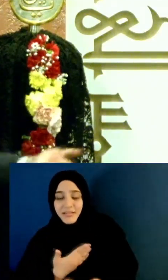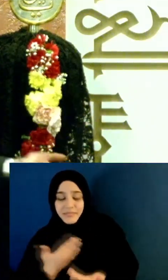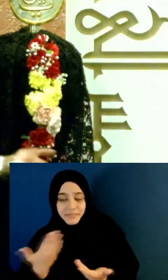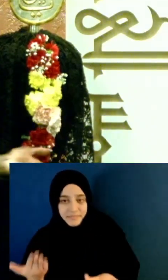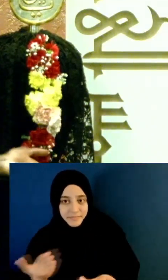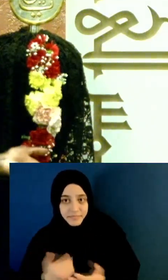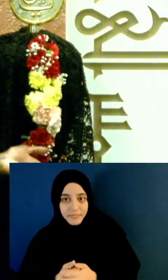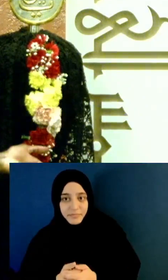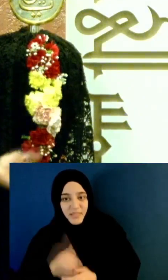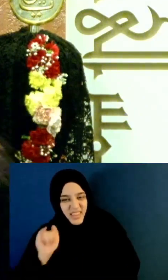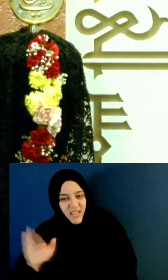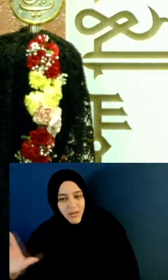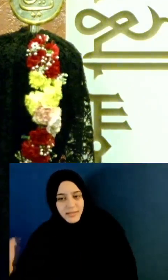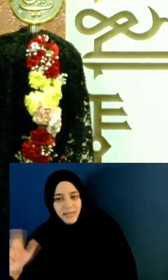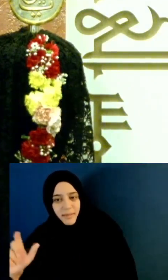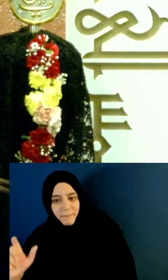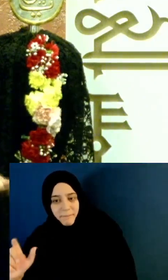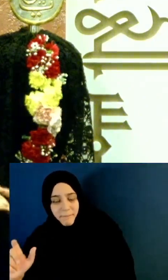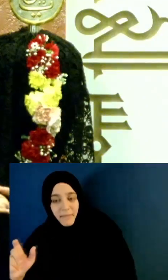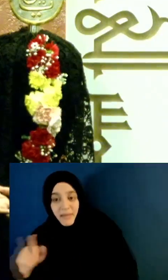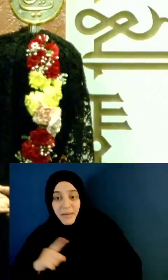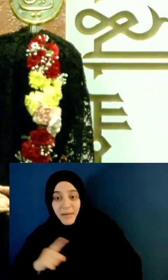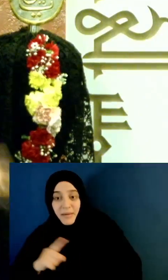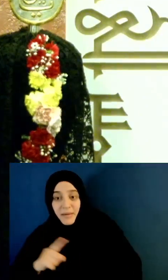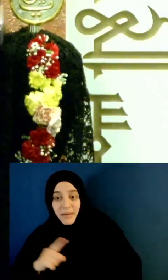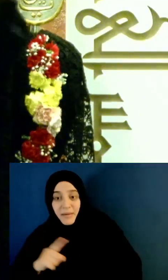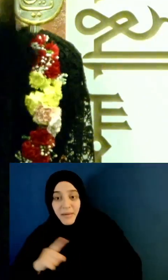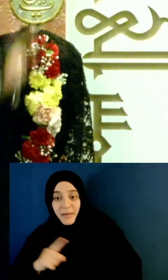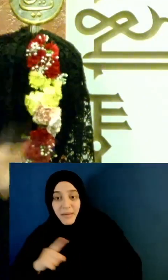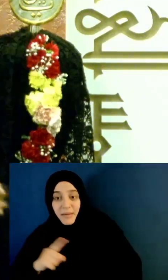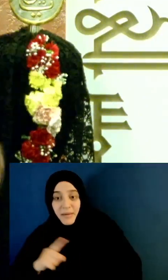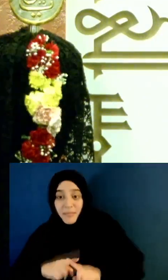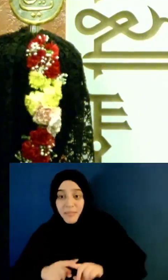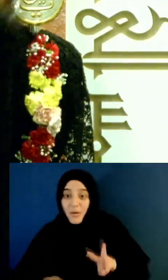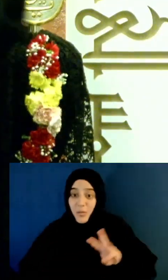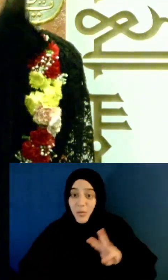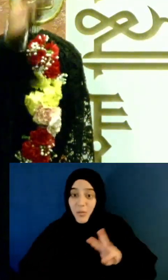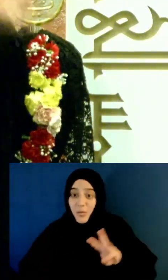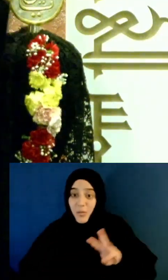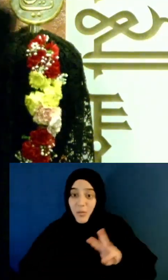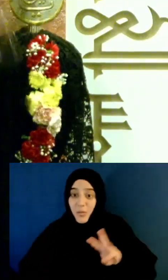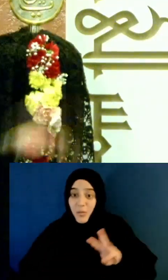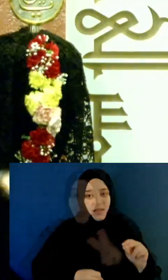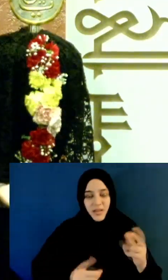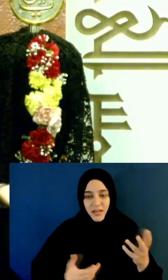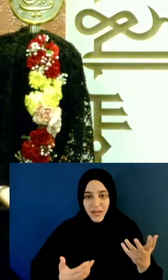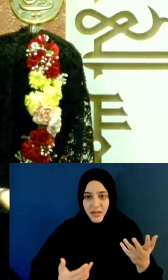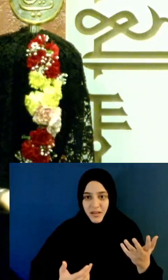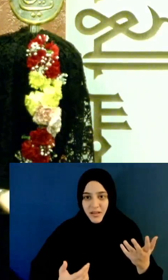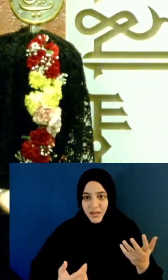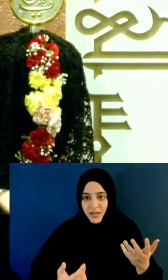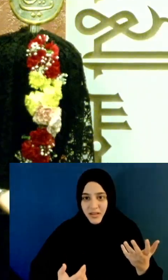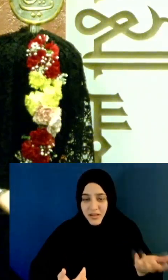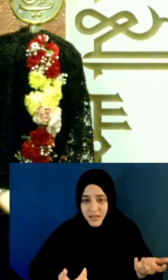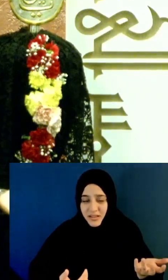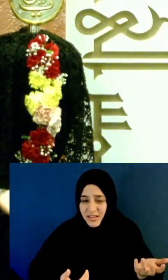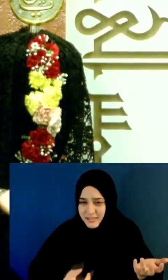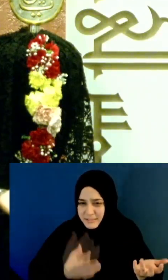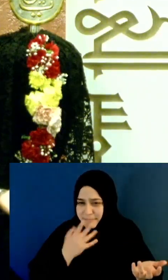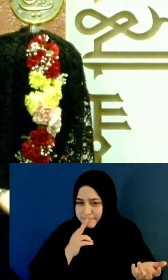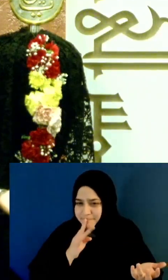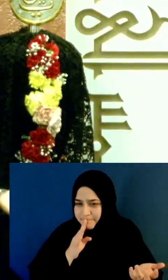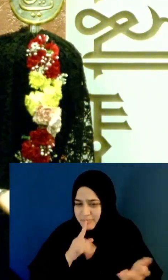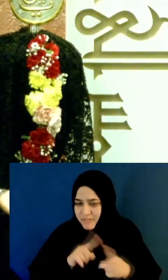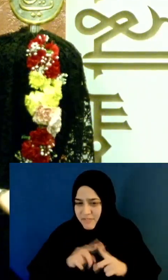That's Islam. But Western society, no. Harry Kelly, you want to mention Tupac Shakur, these old musicians.